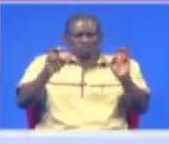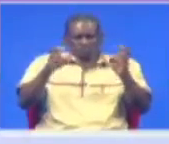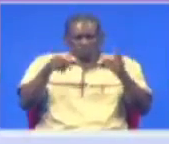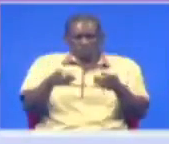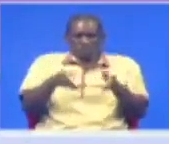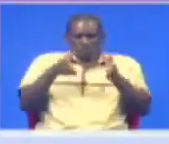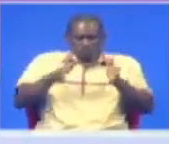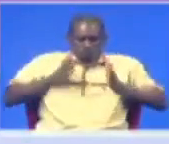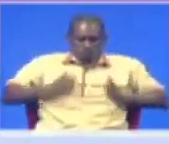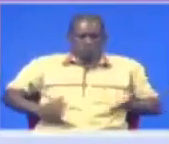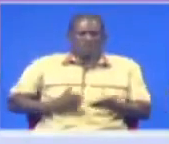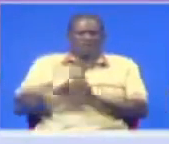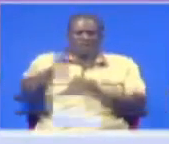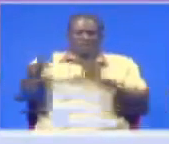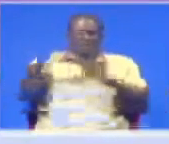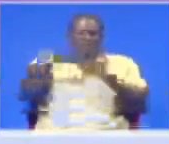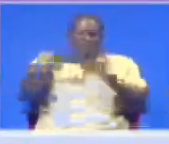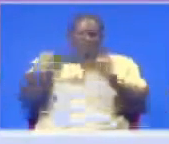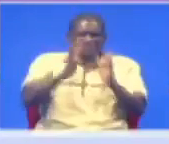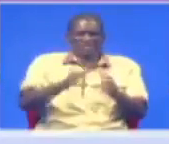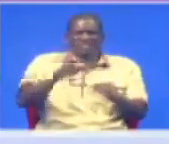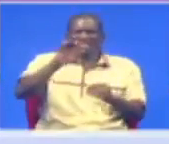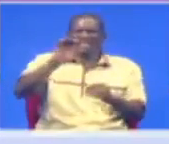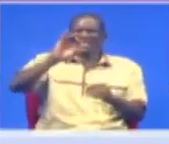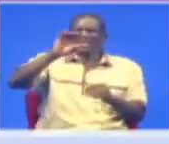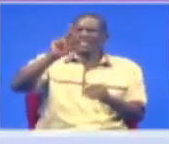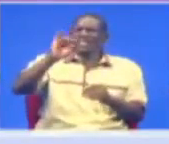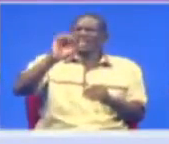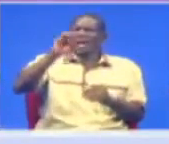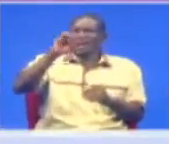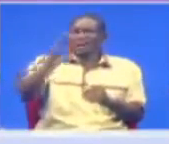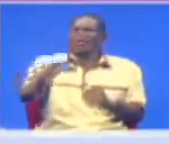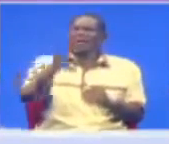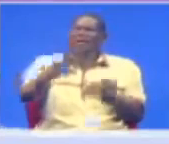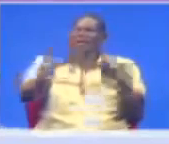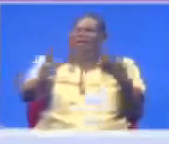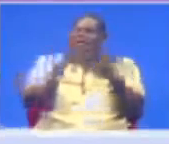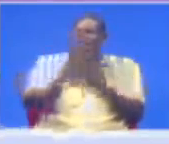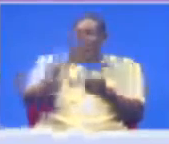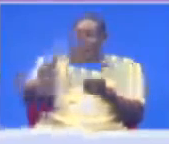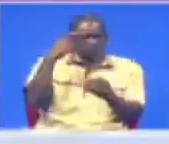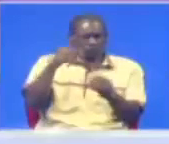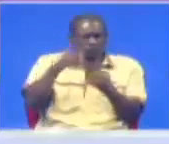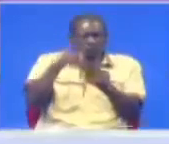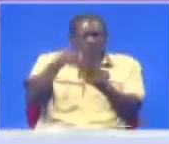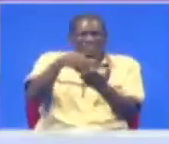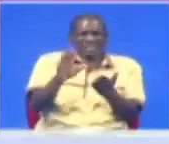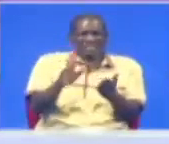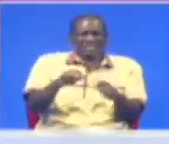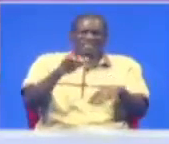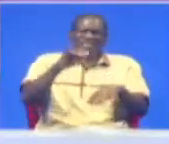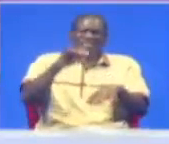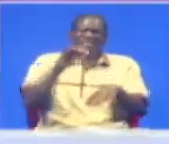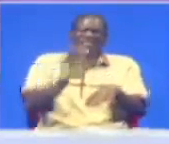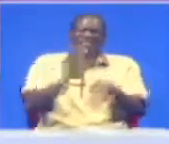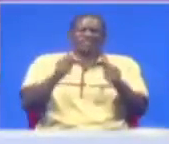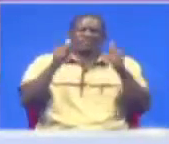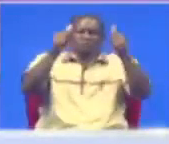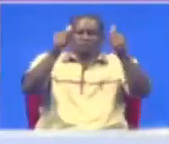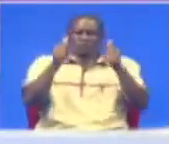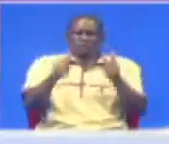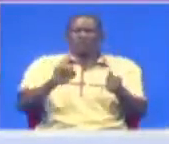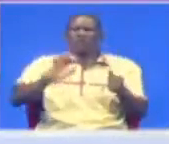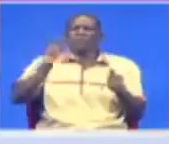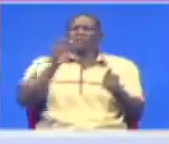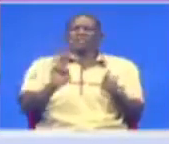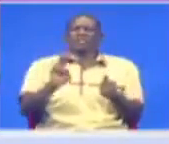Human rights activist Edwin Kiama, who was arrested over the wide circulation of a controversial poster of